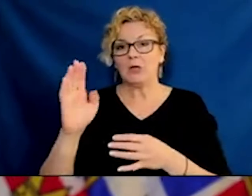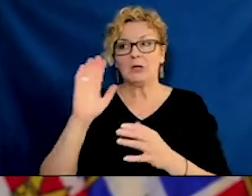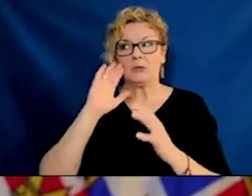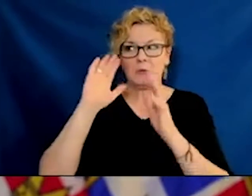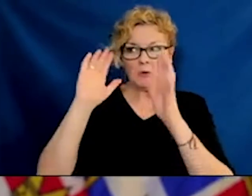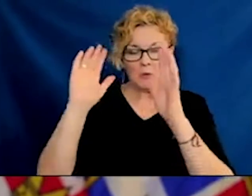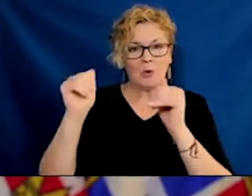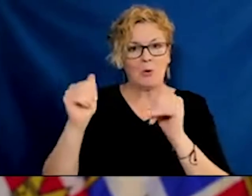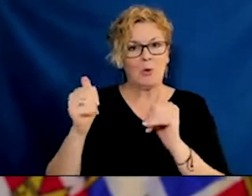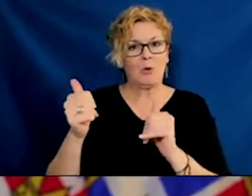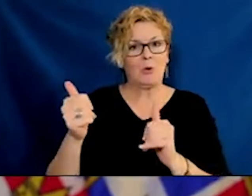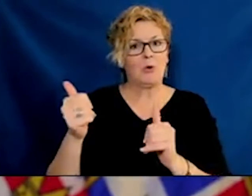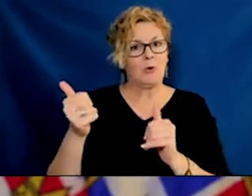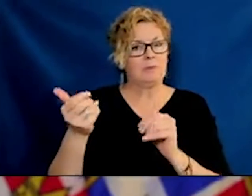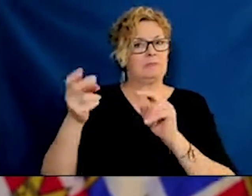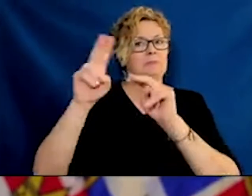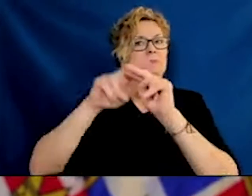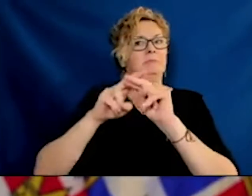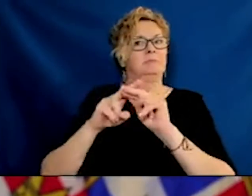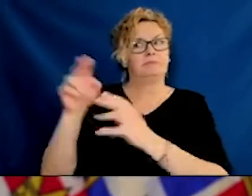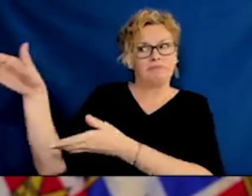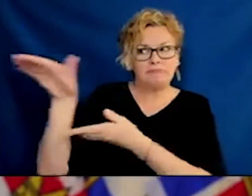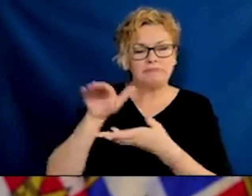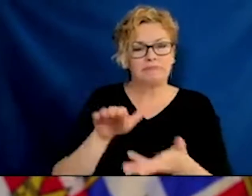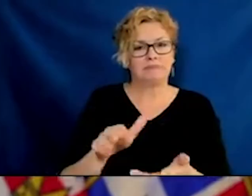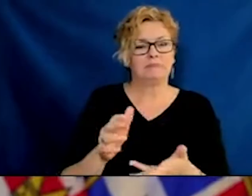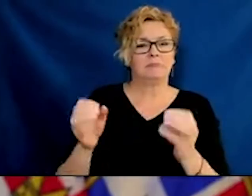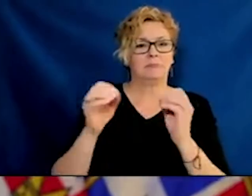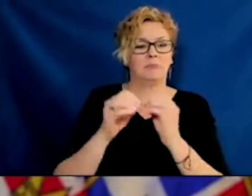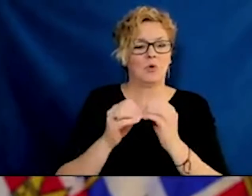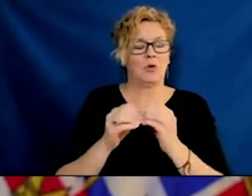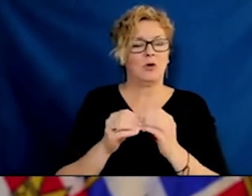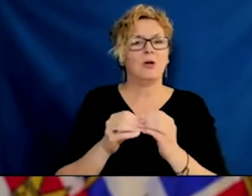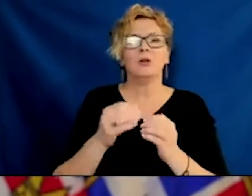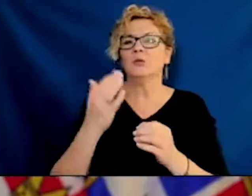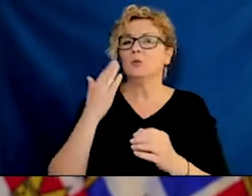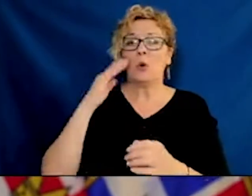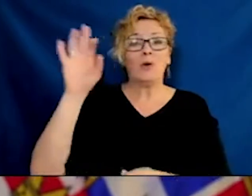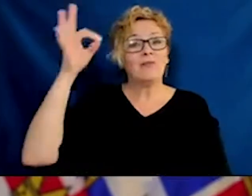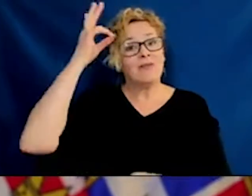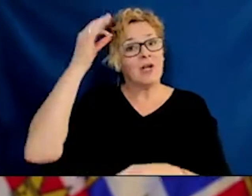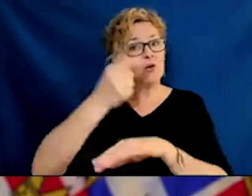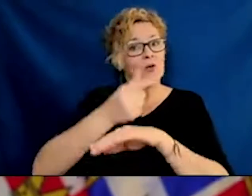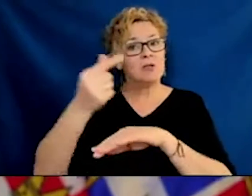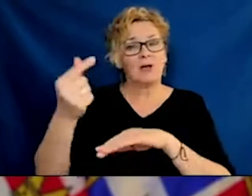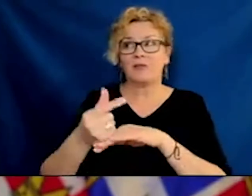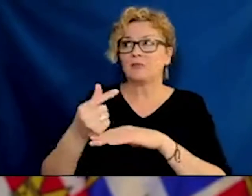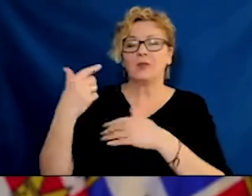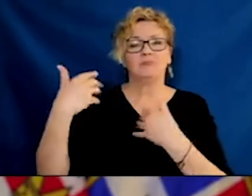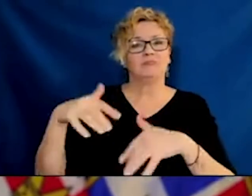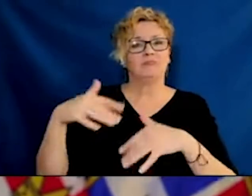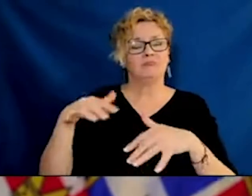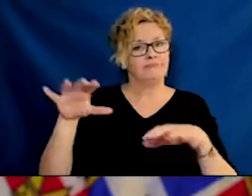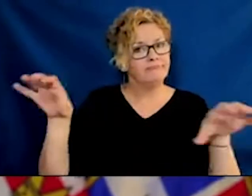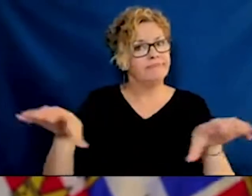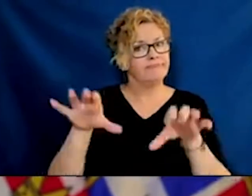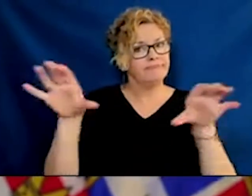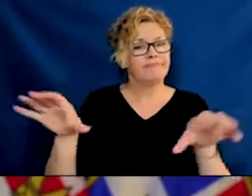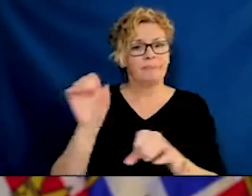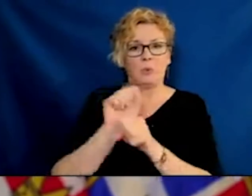is coming into the province, we need to make some changes to the phase 1 that we are in at the